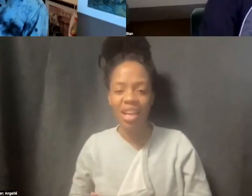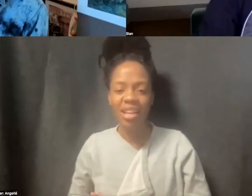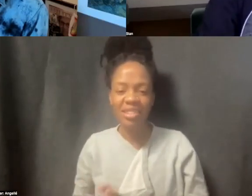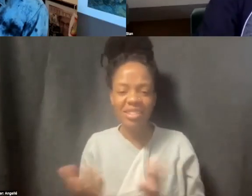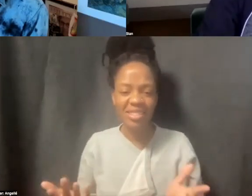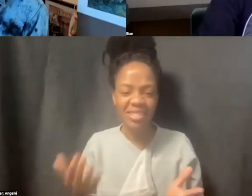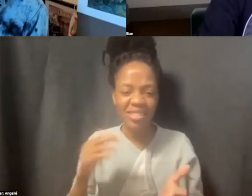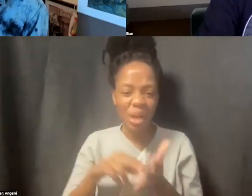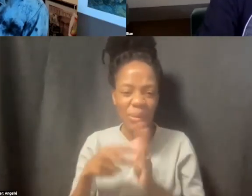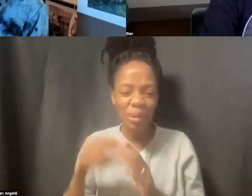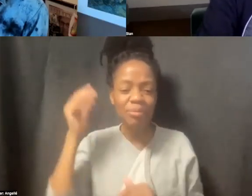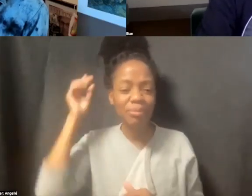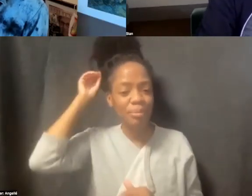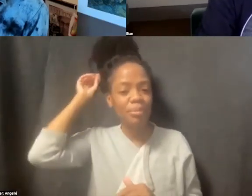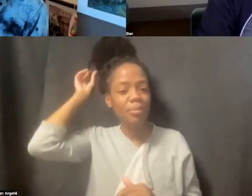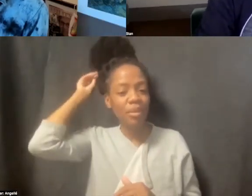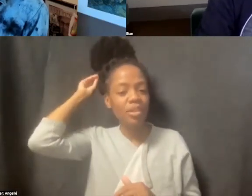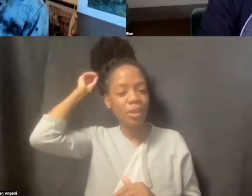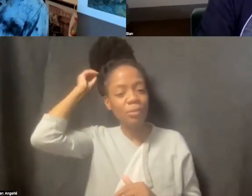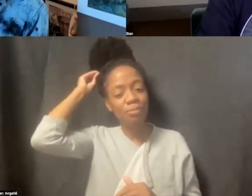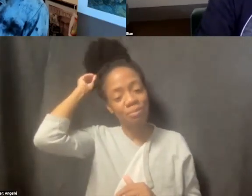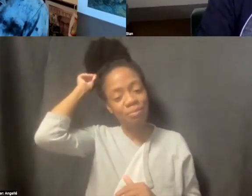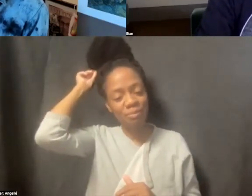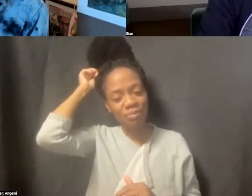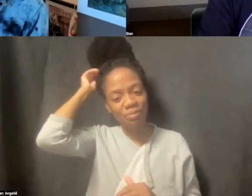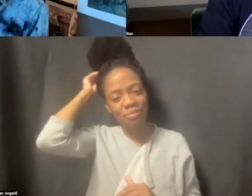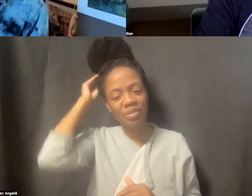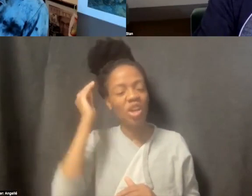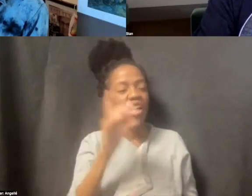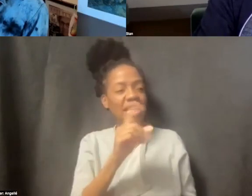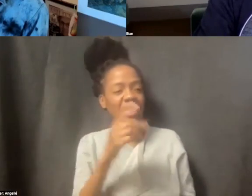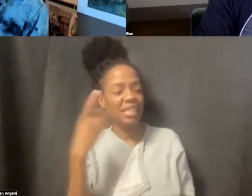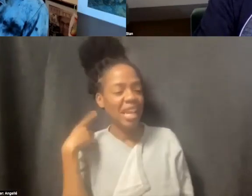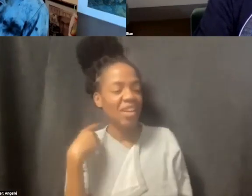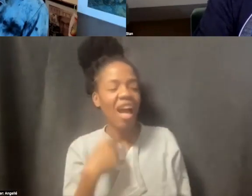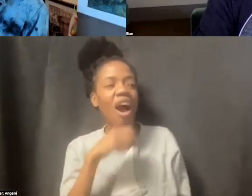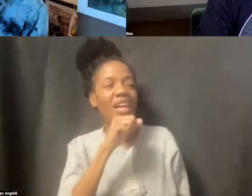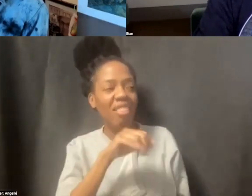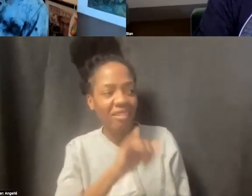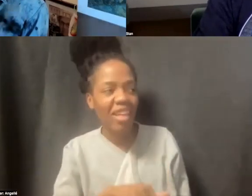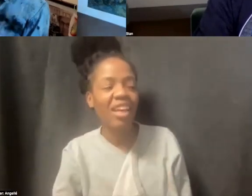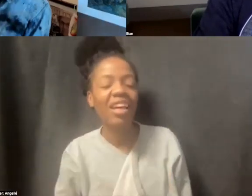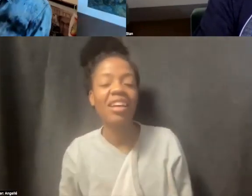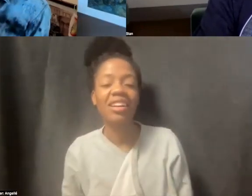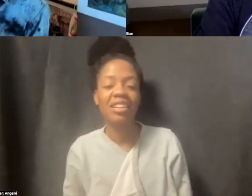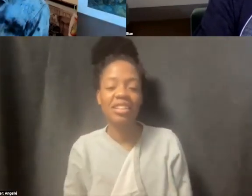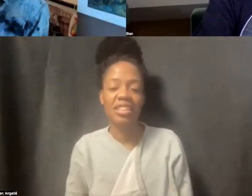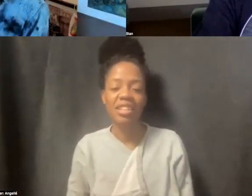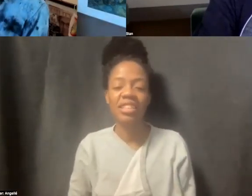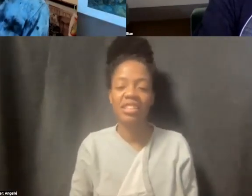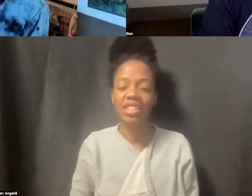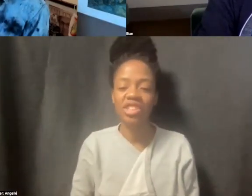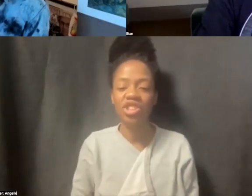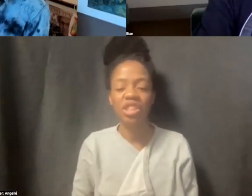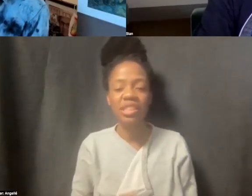Yeah, I'm gonna bring the little heart to the show anyway. So I love that. Yeah. I love that. Go into the fear. I